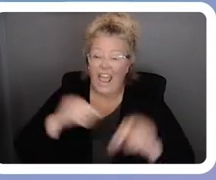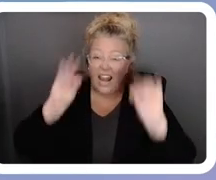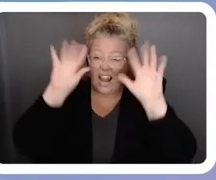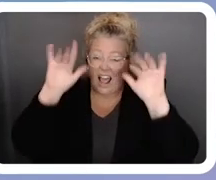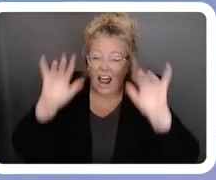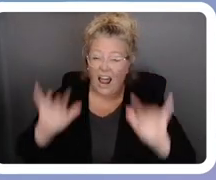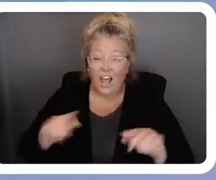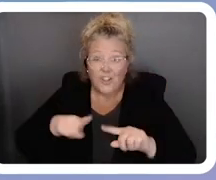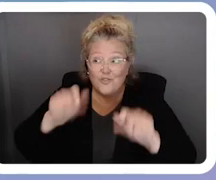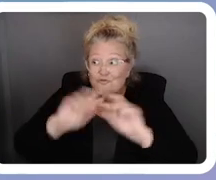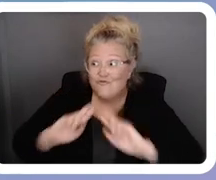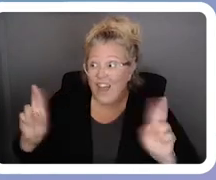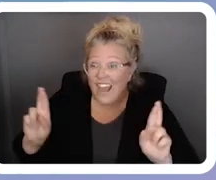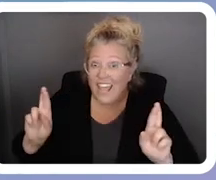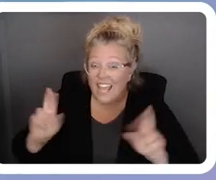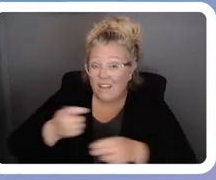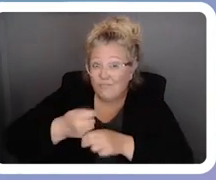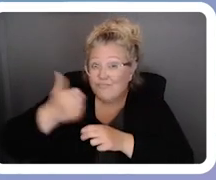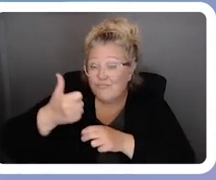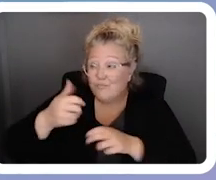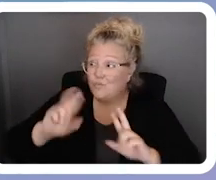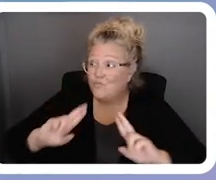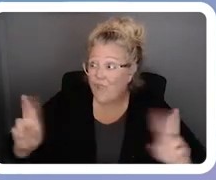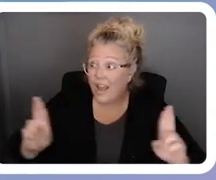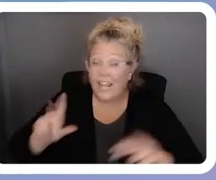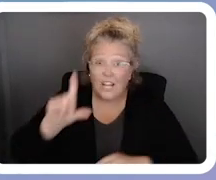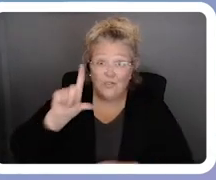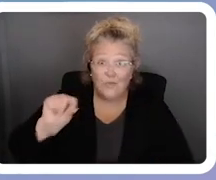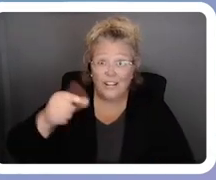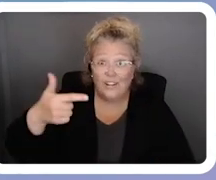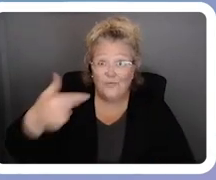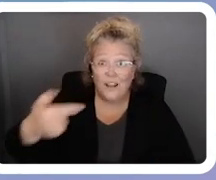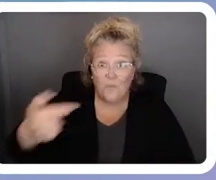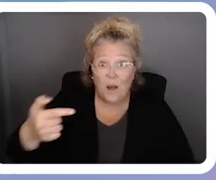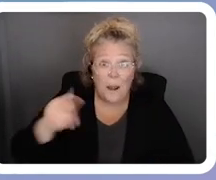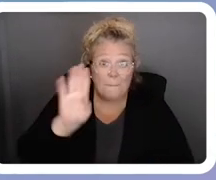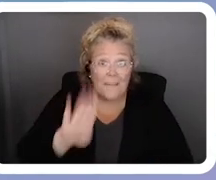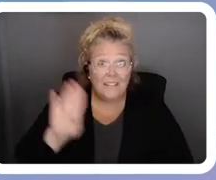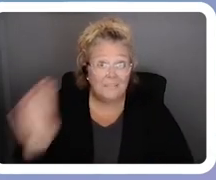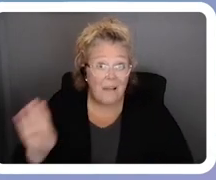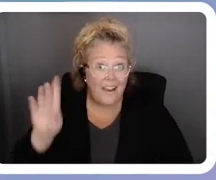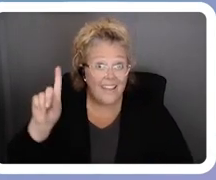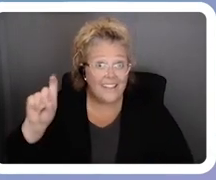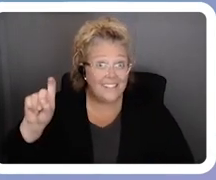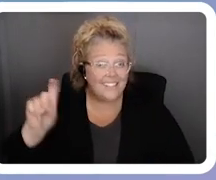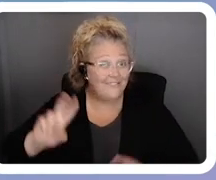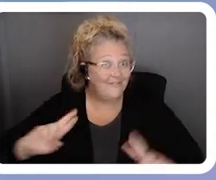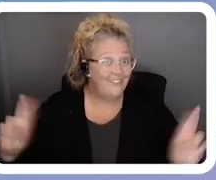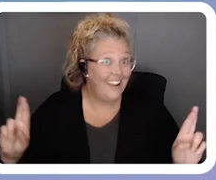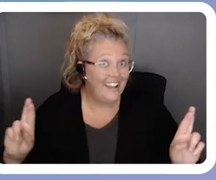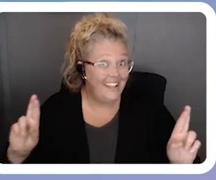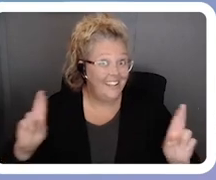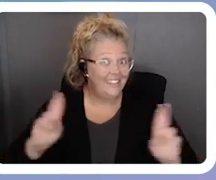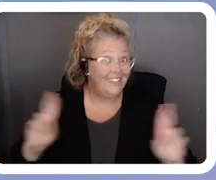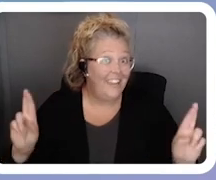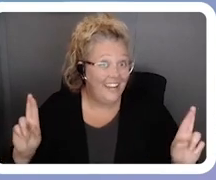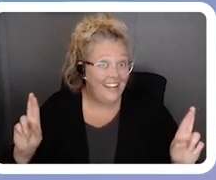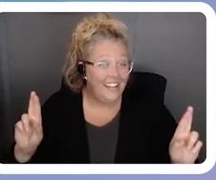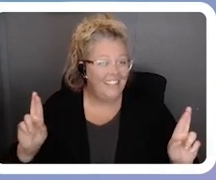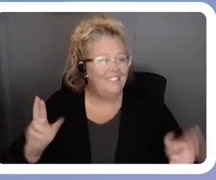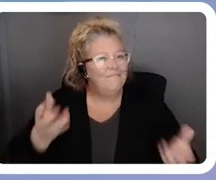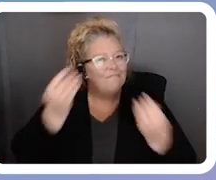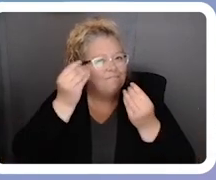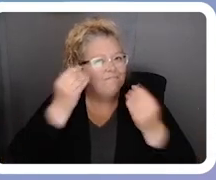some confetti for some of our participants. Are you guys ready? Are you ready? Y'all ready for 2021, Best Buddies?